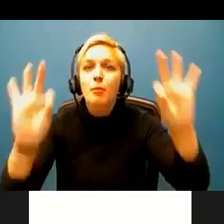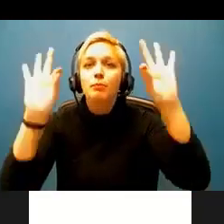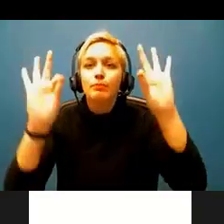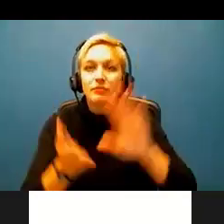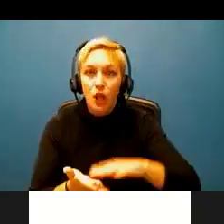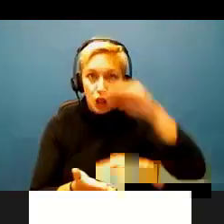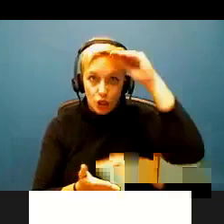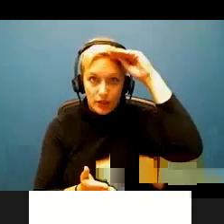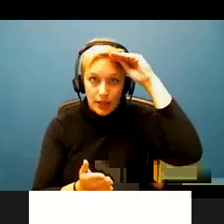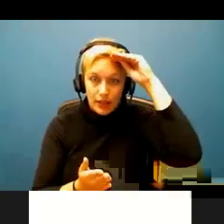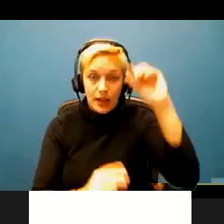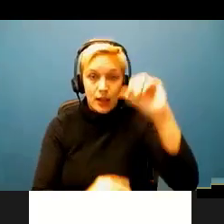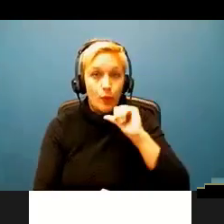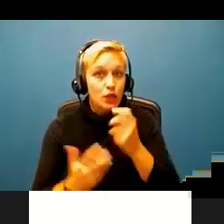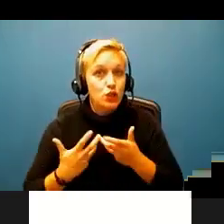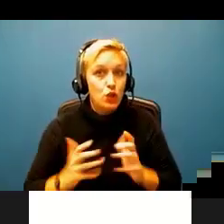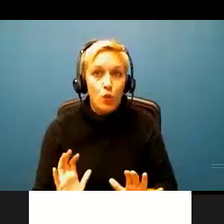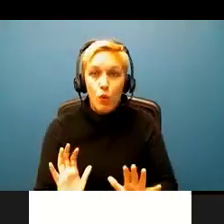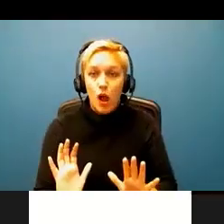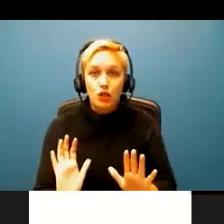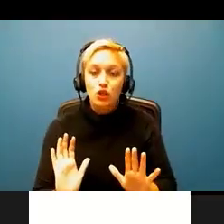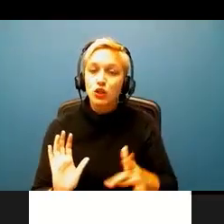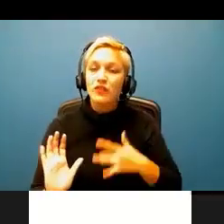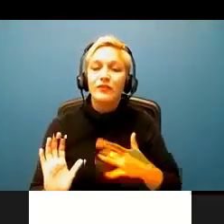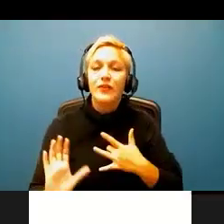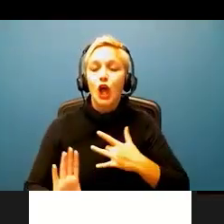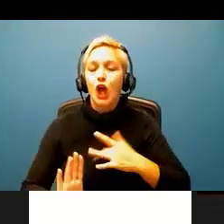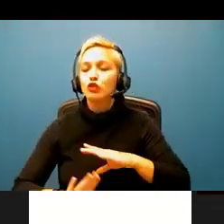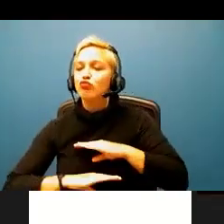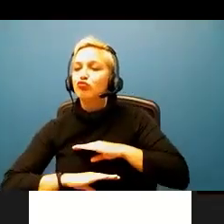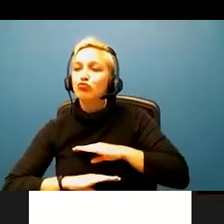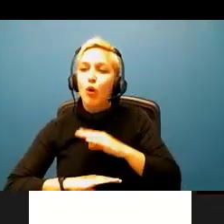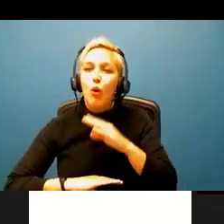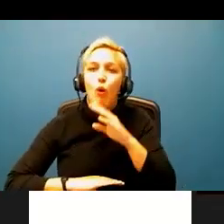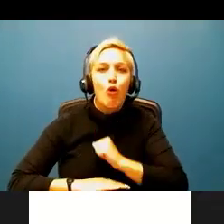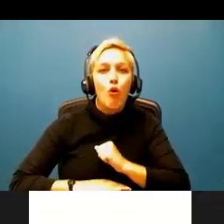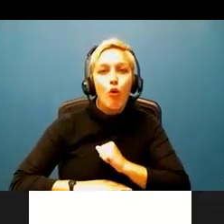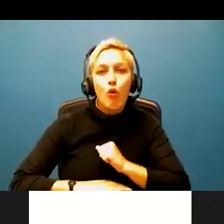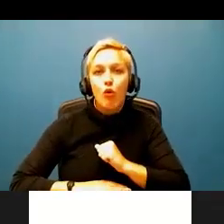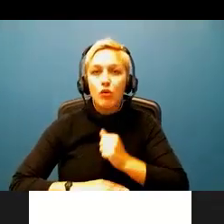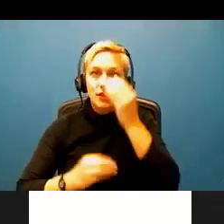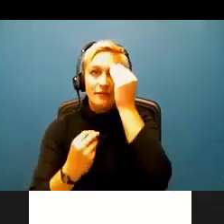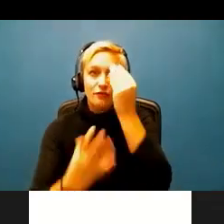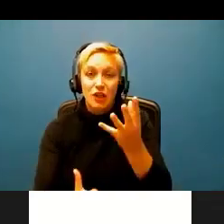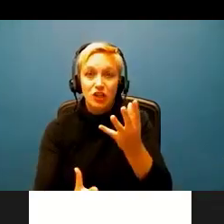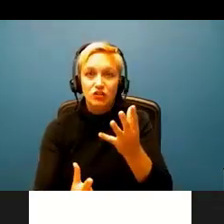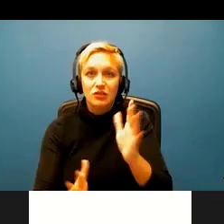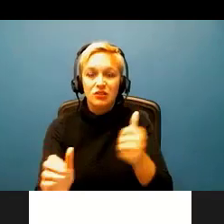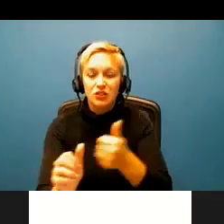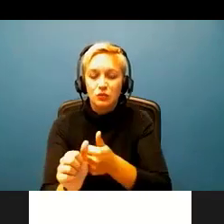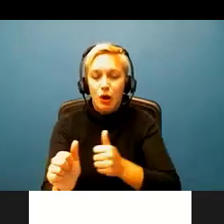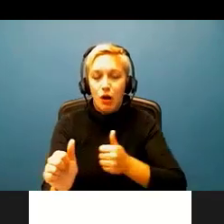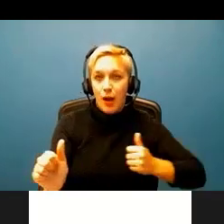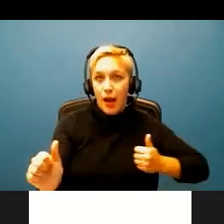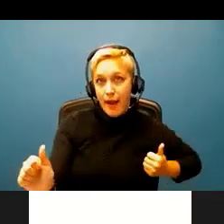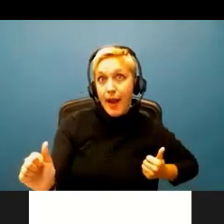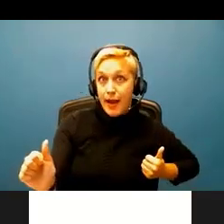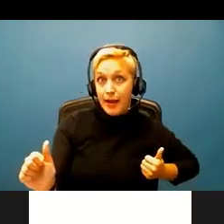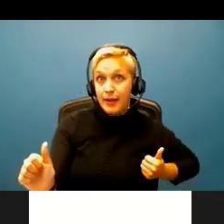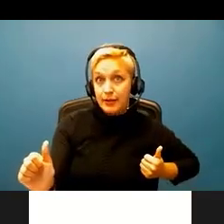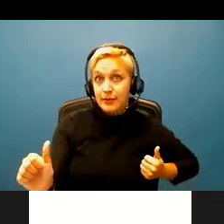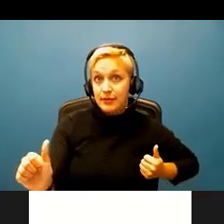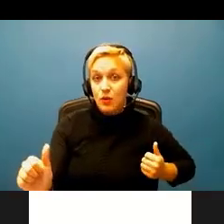allow ourselves to fall back into an older model of more medically based or